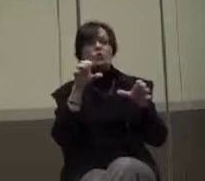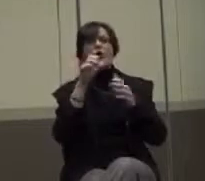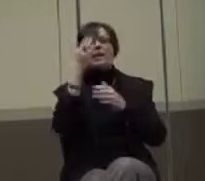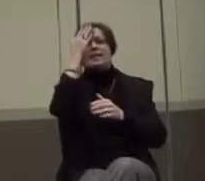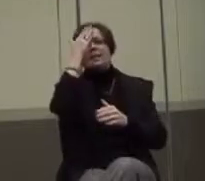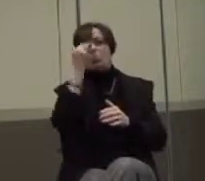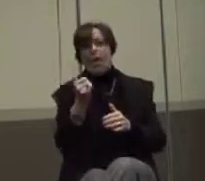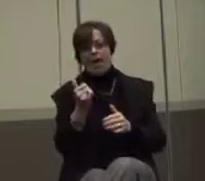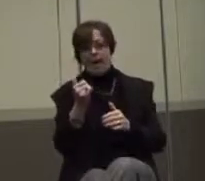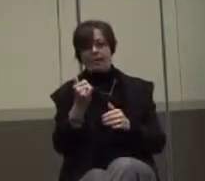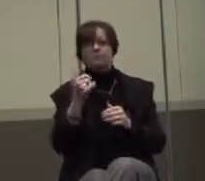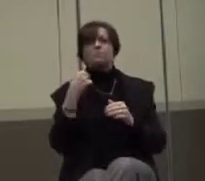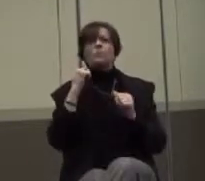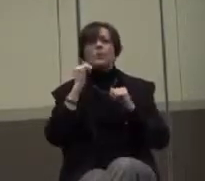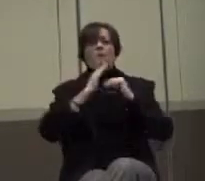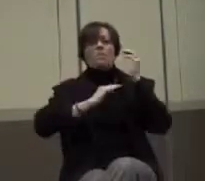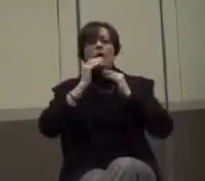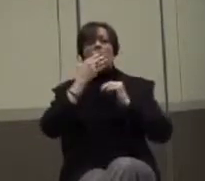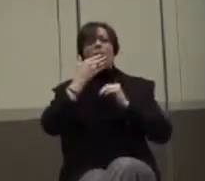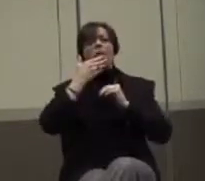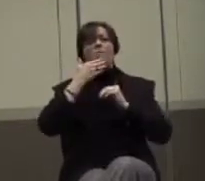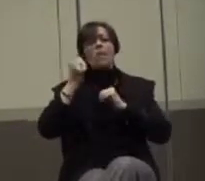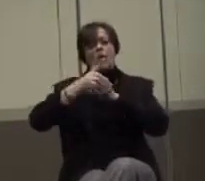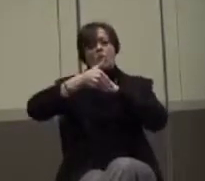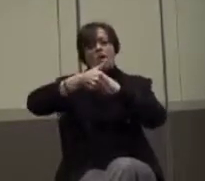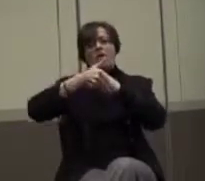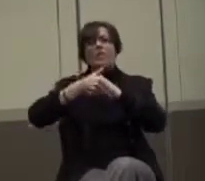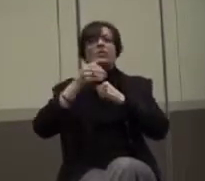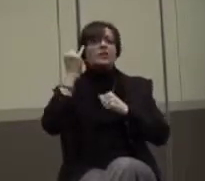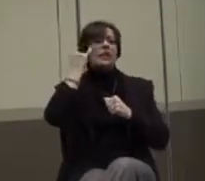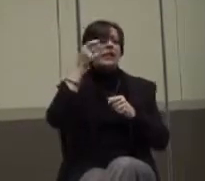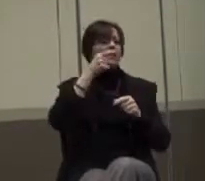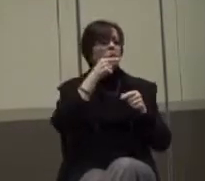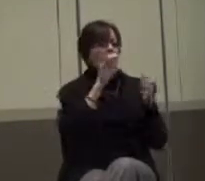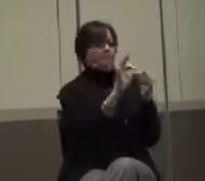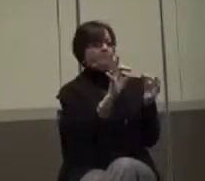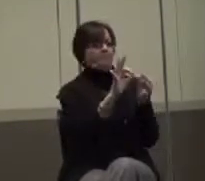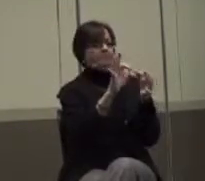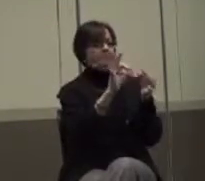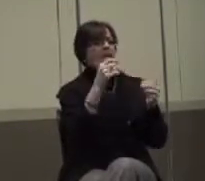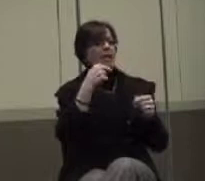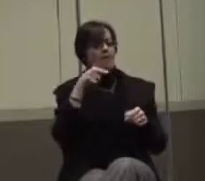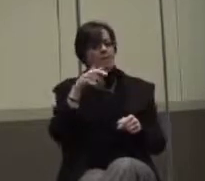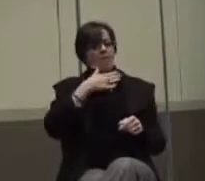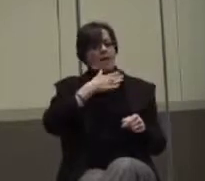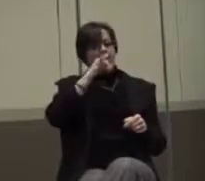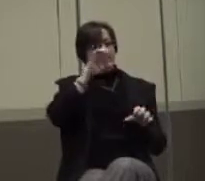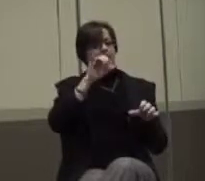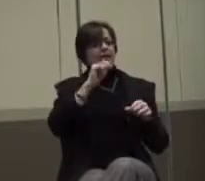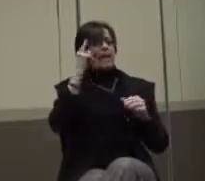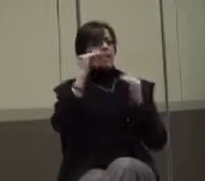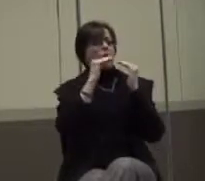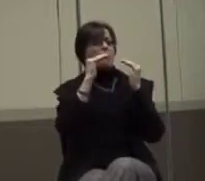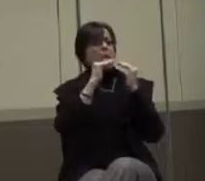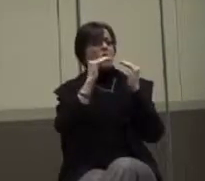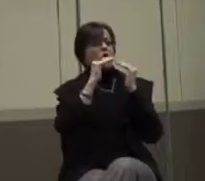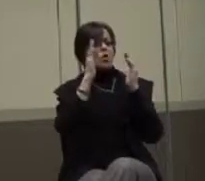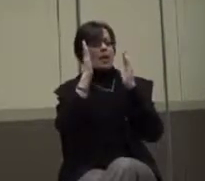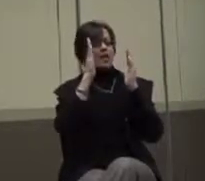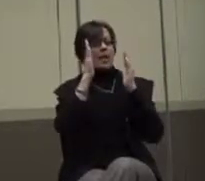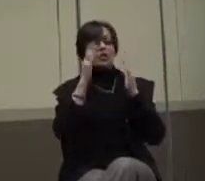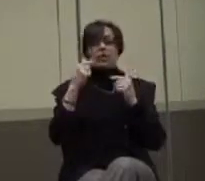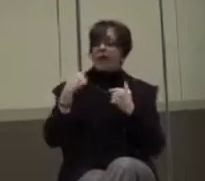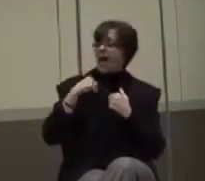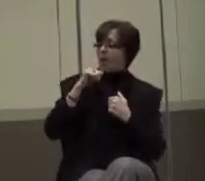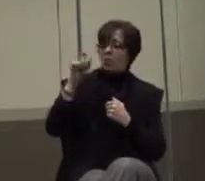build a better intervention if you tell me I've got a kid who's doing something for peer attention. I don't even have to know what the behavior is. I can build you a better intervention